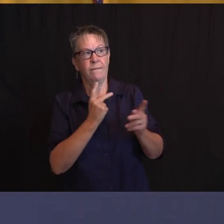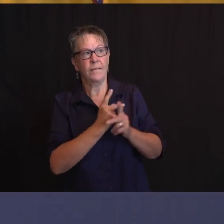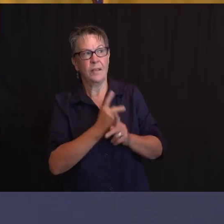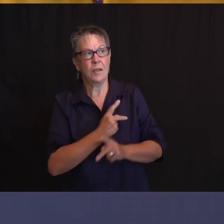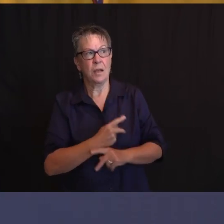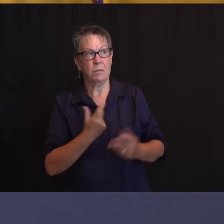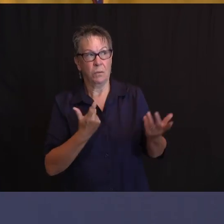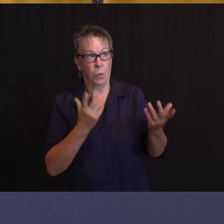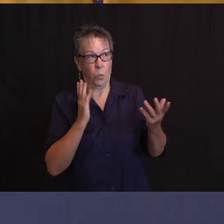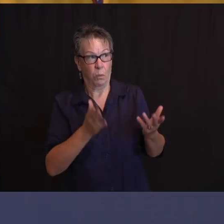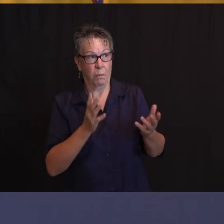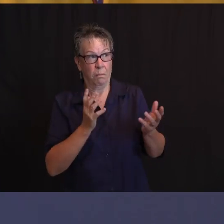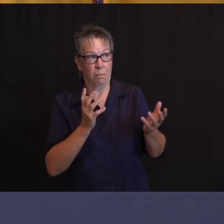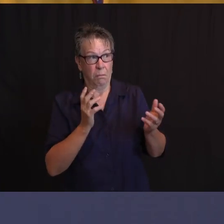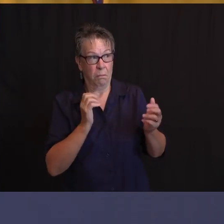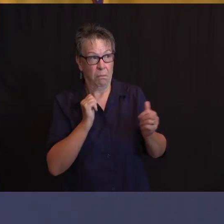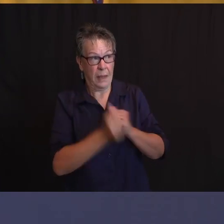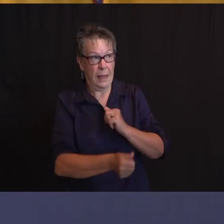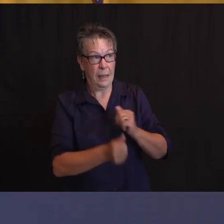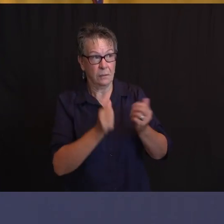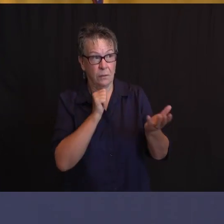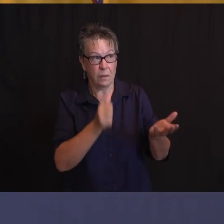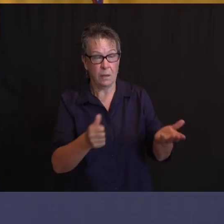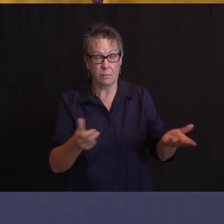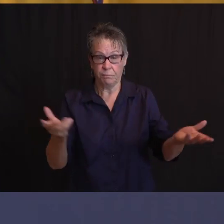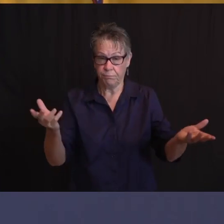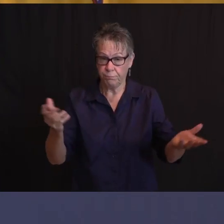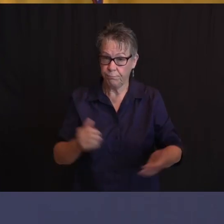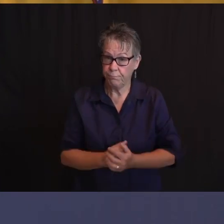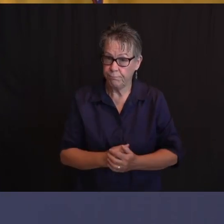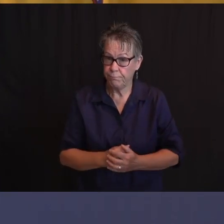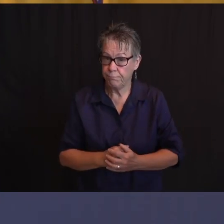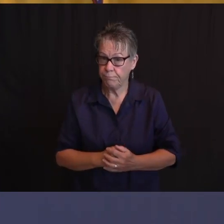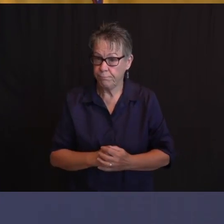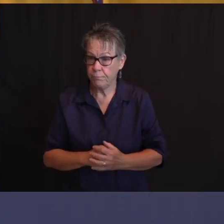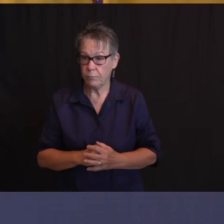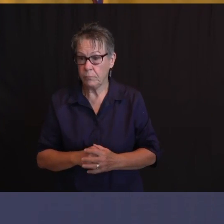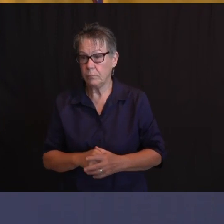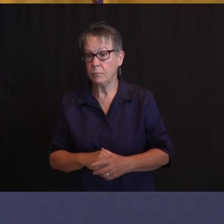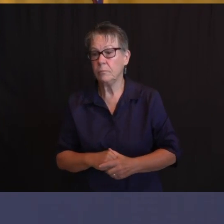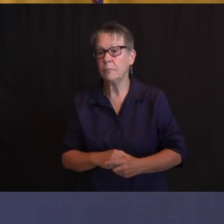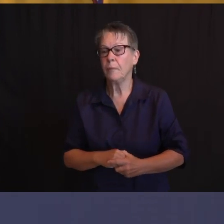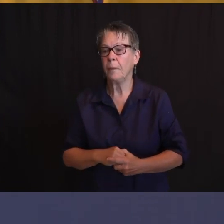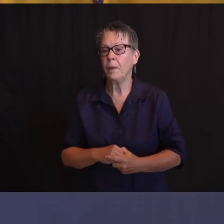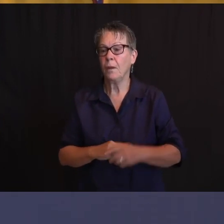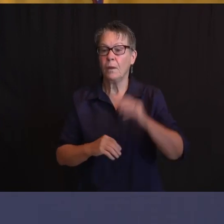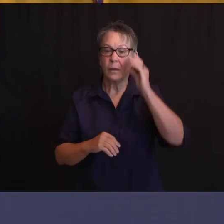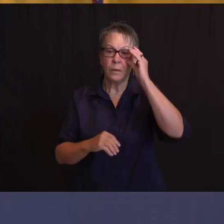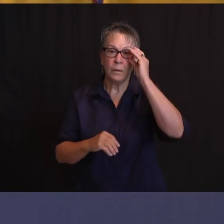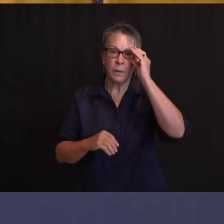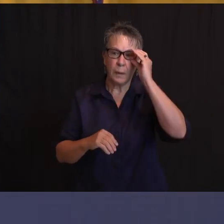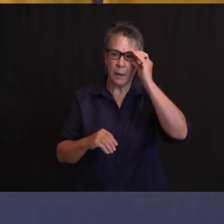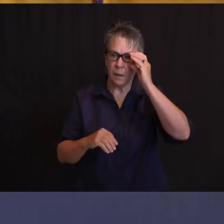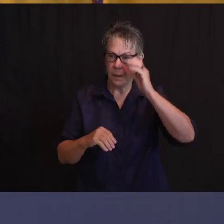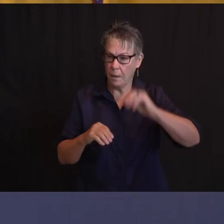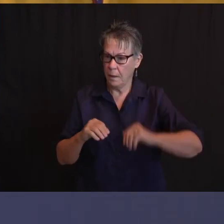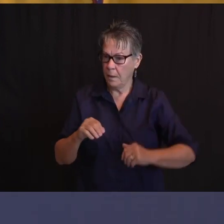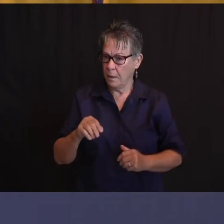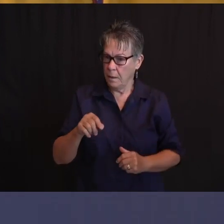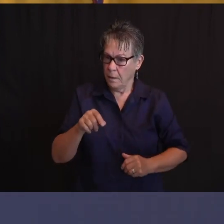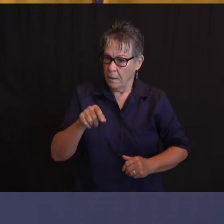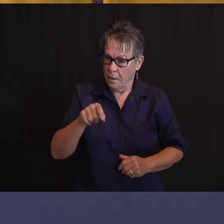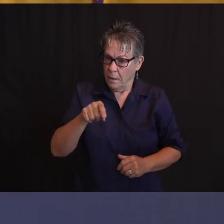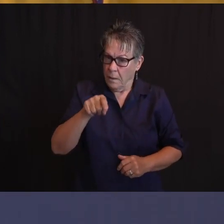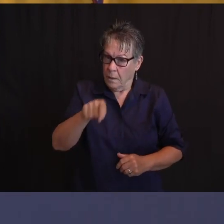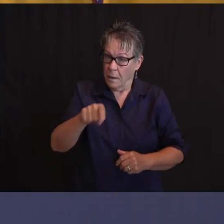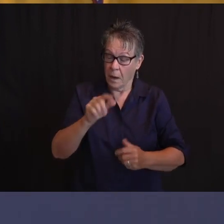Good afternoon. Good afternoon. On the budget, revenues have not been as bad as projected, and you have the blessing of the